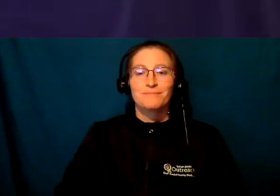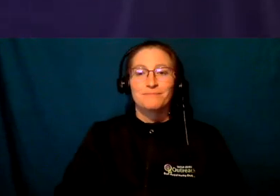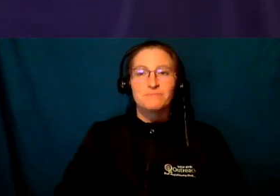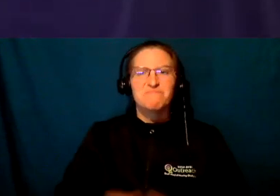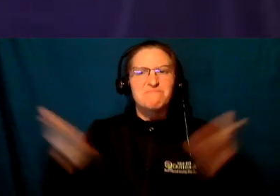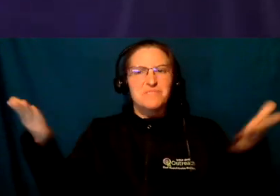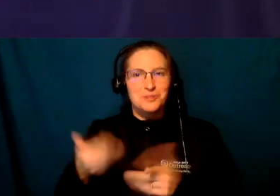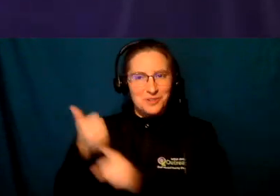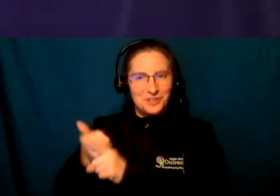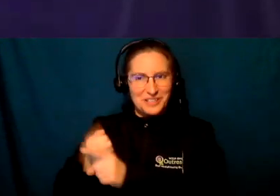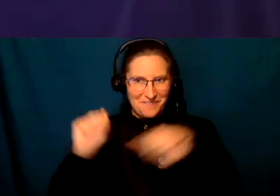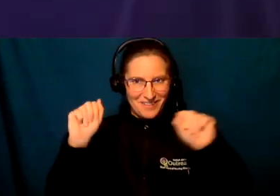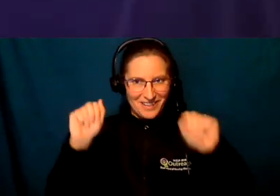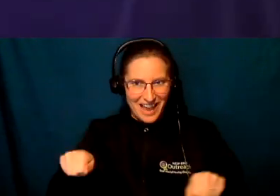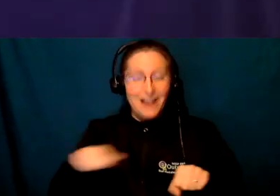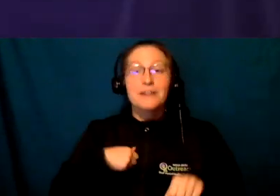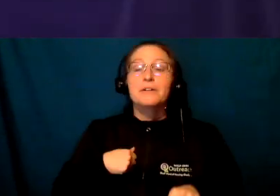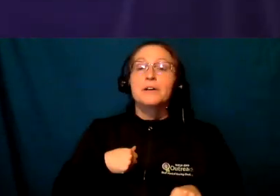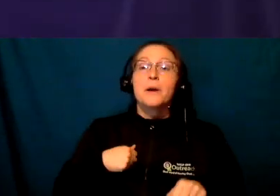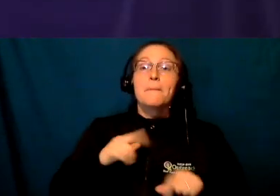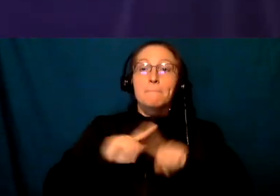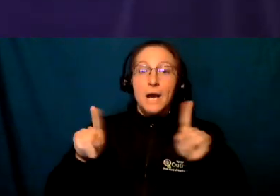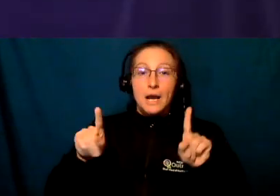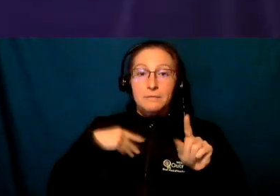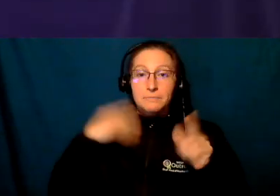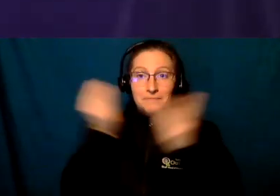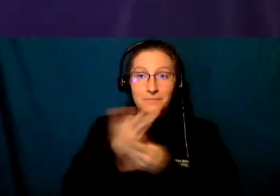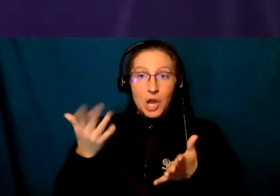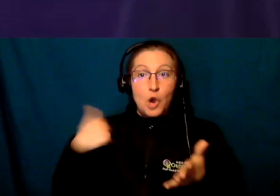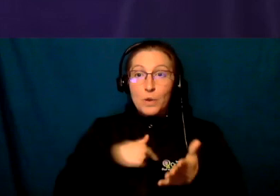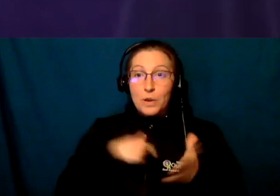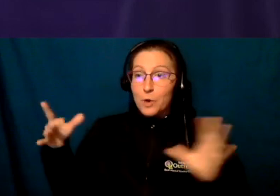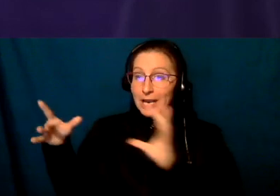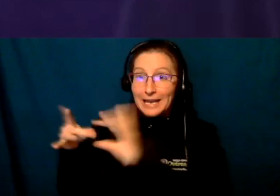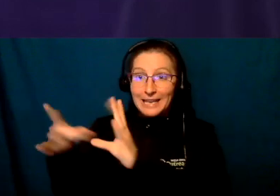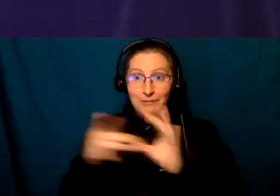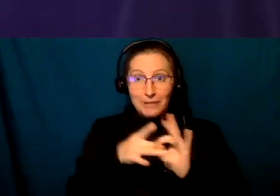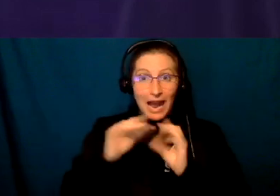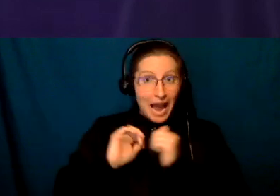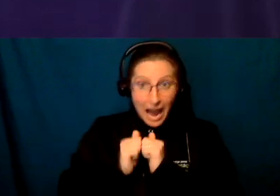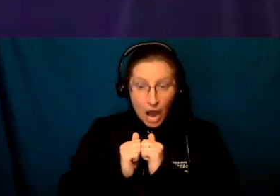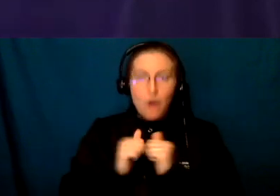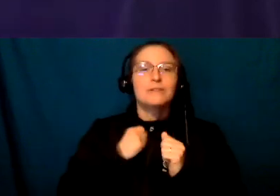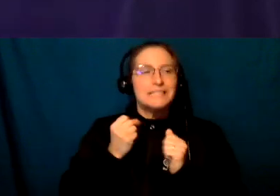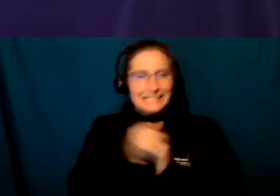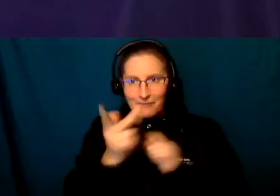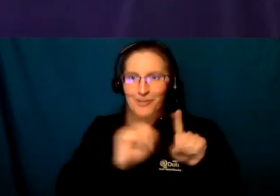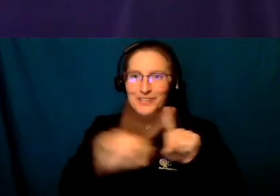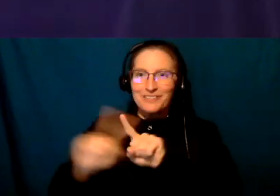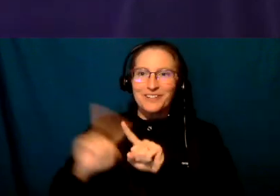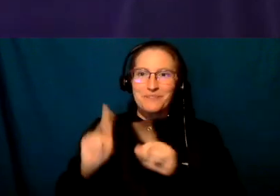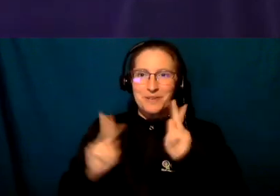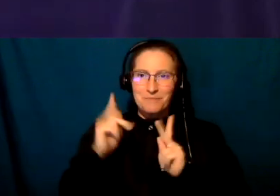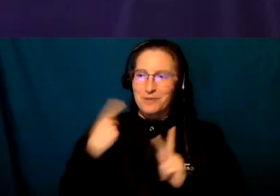introduce herself, but we were connected through several colleagues, and I will let Ashlee